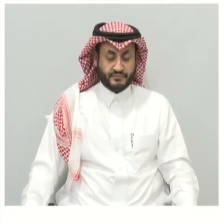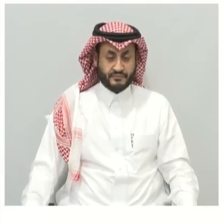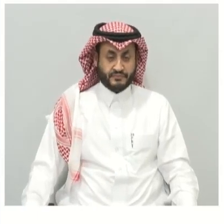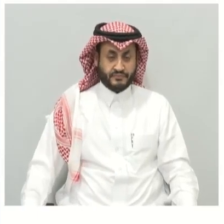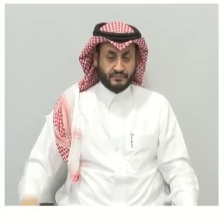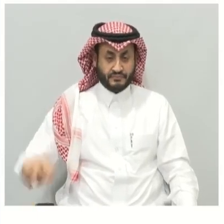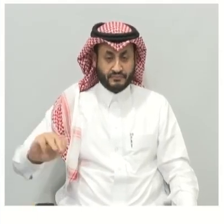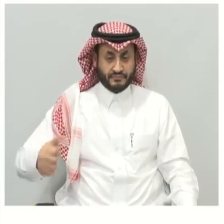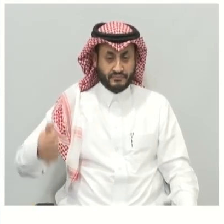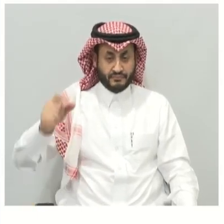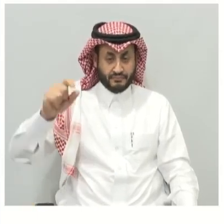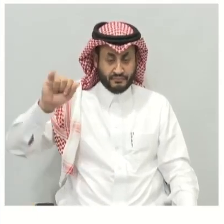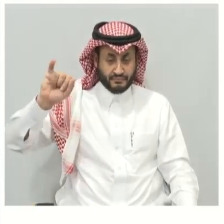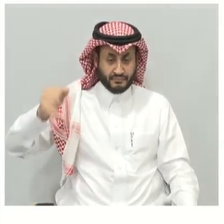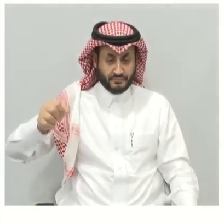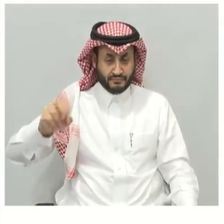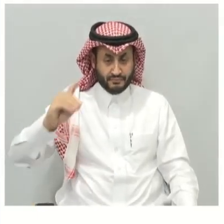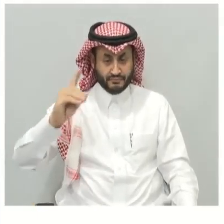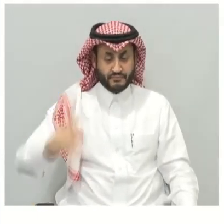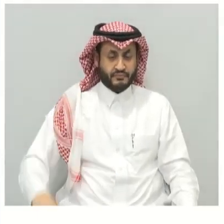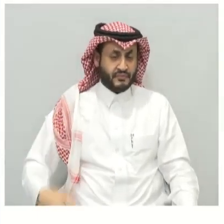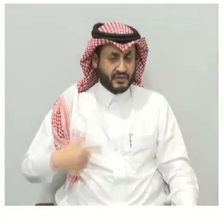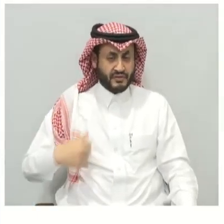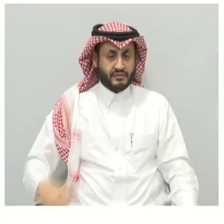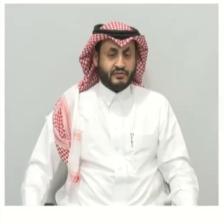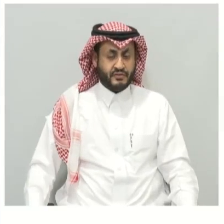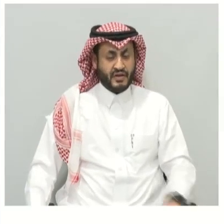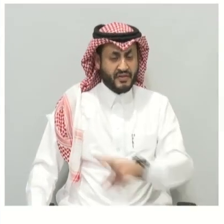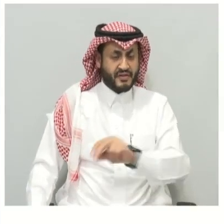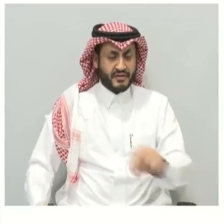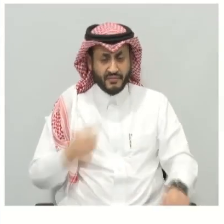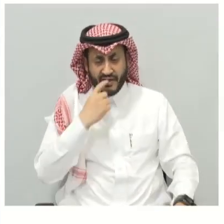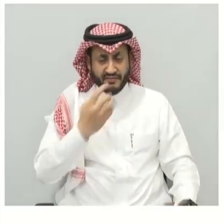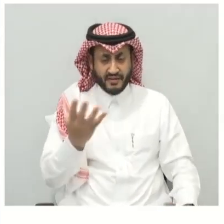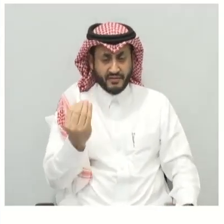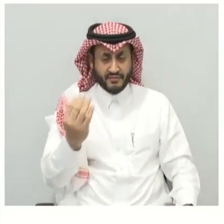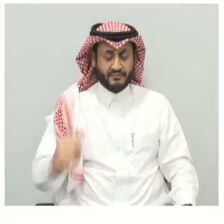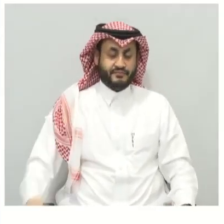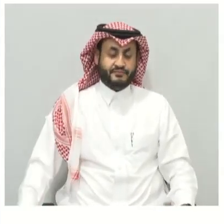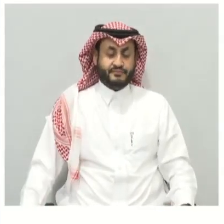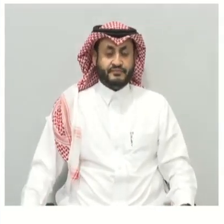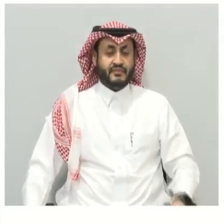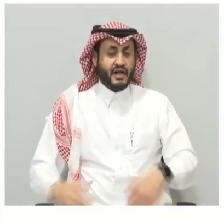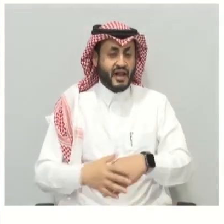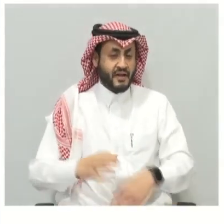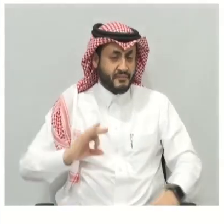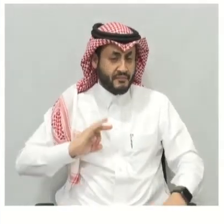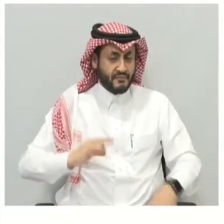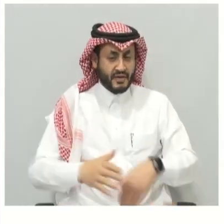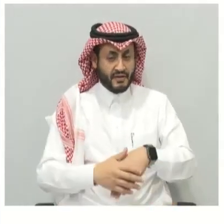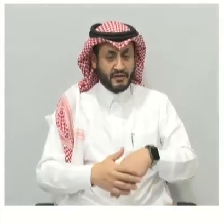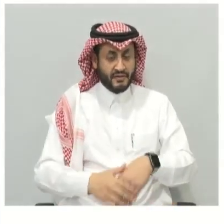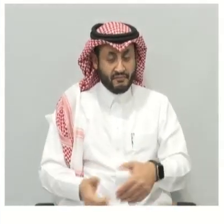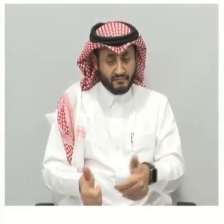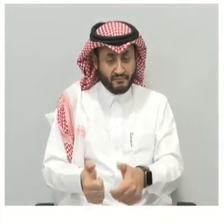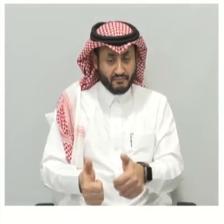Majid. So his name is Majid. He is also 14 years old. He likes sports, video